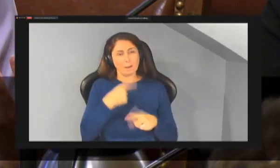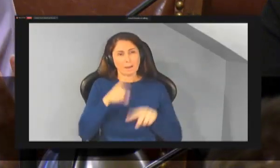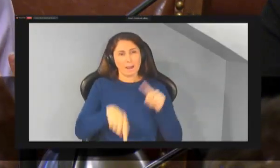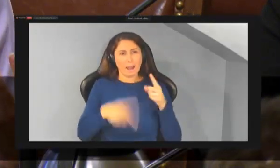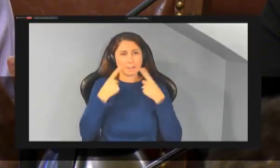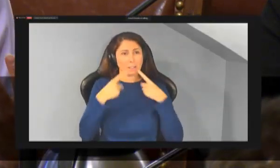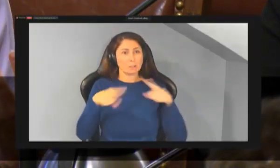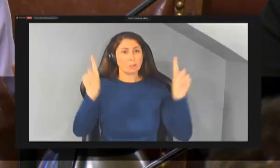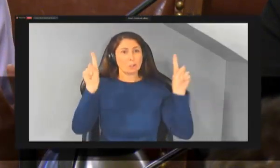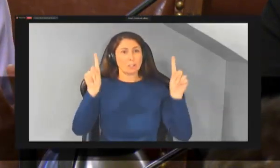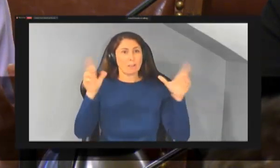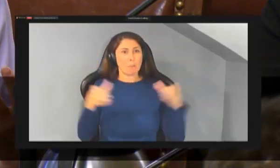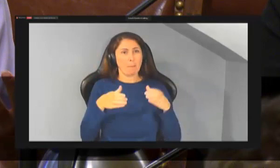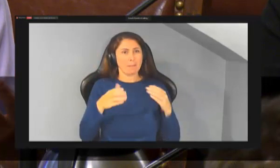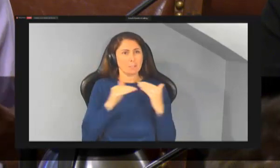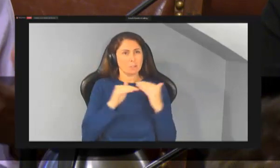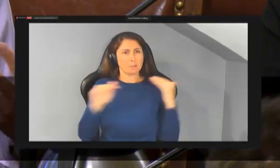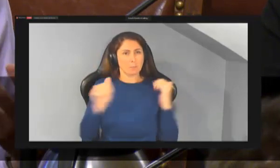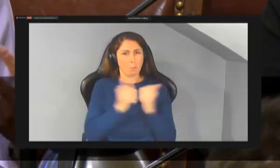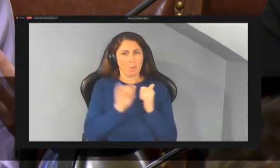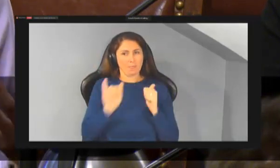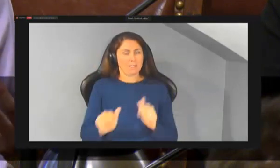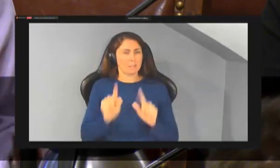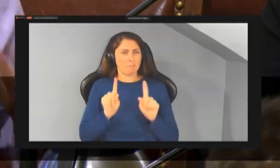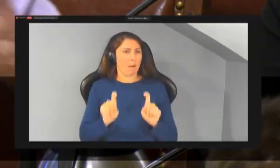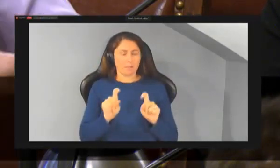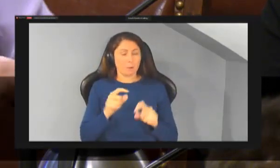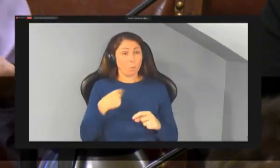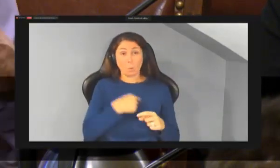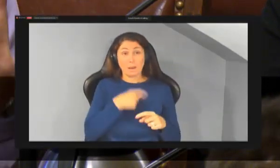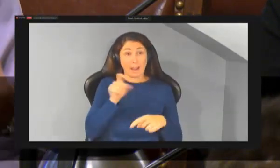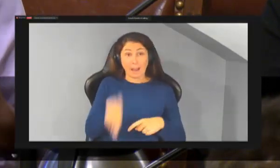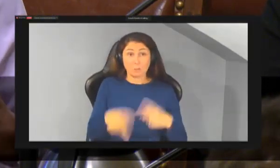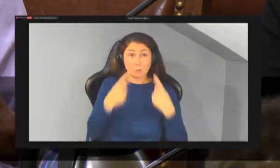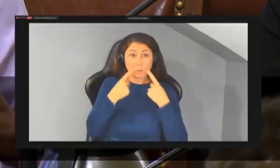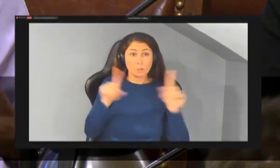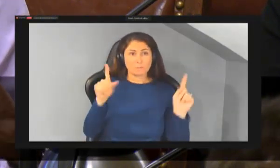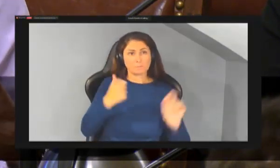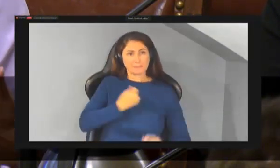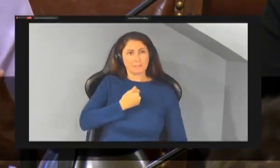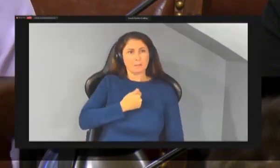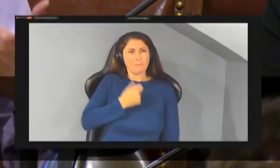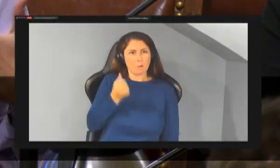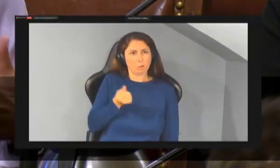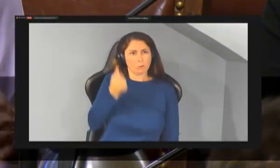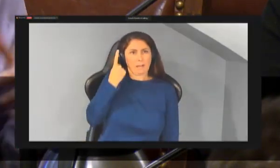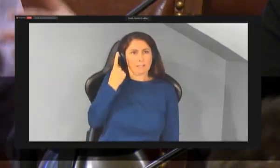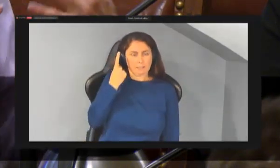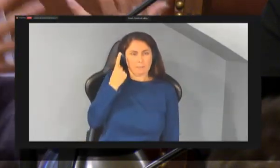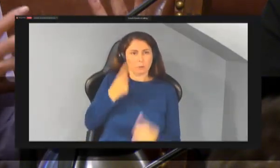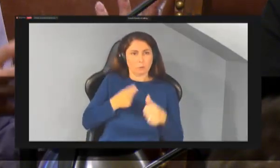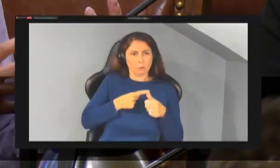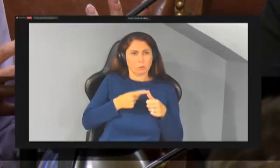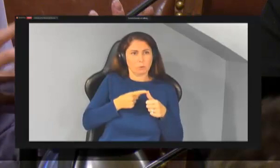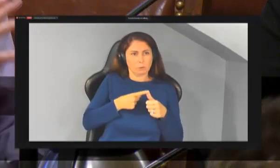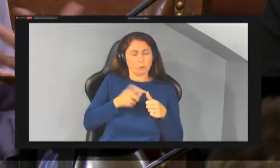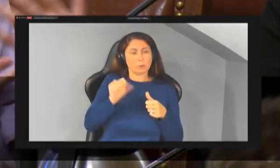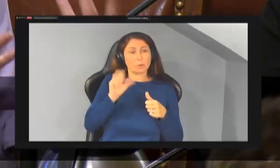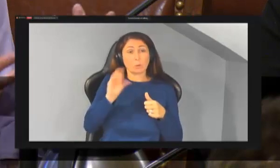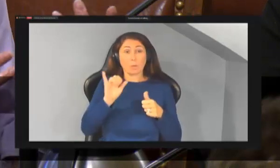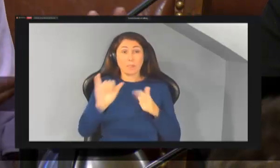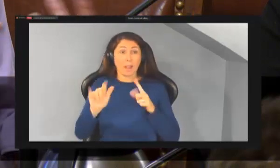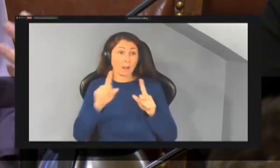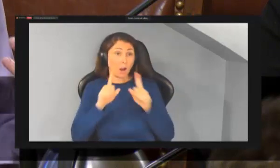population stability with this pilot. What we need to achieve is self-understanding and whatnot. So the conversation, I